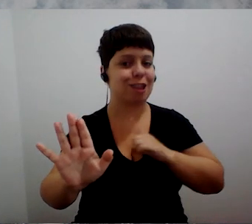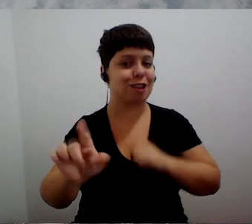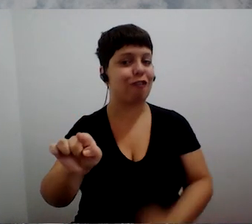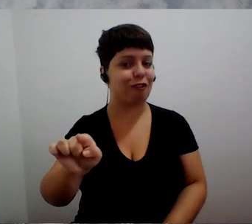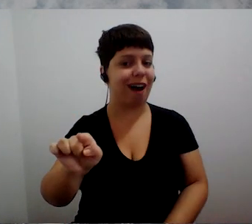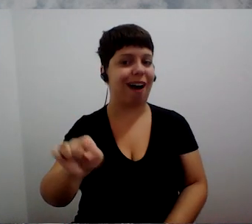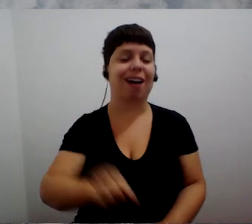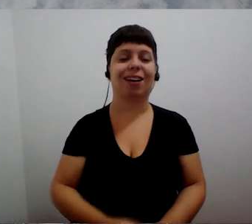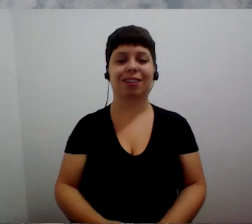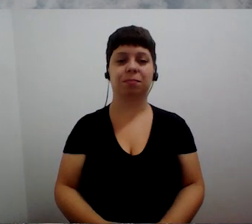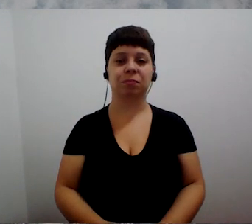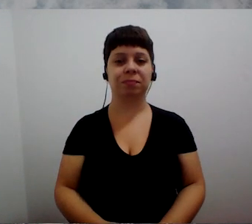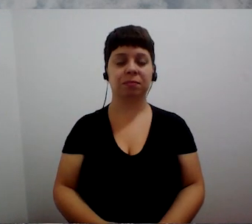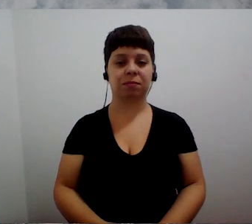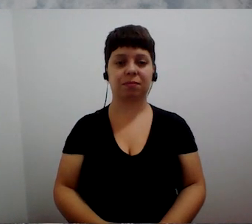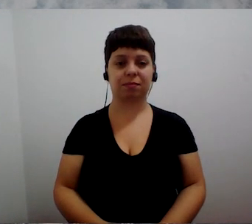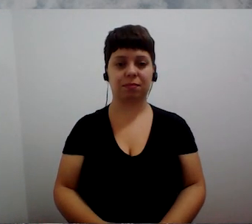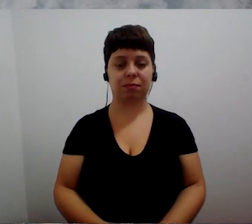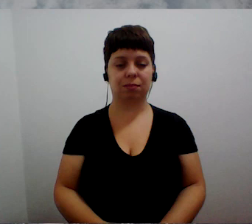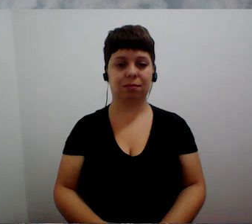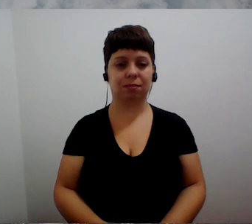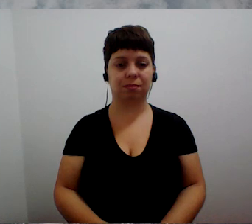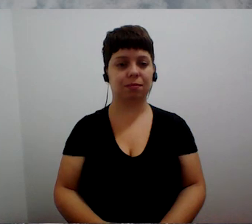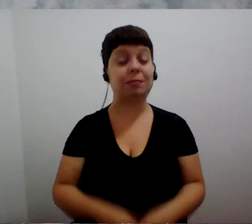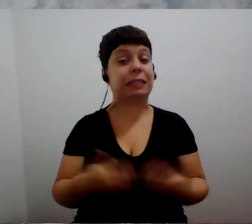sure where it will be, but we will certainly have one.